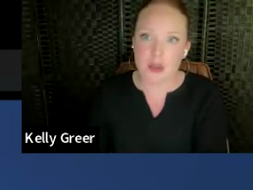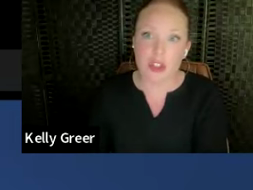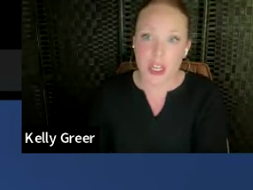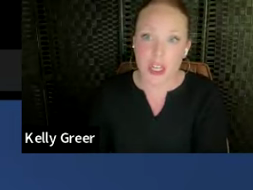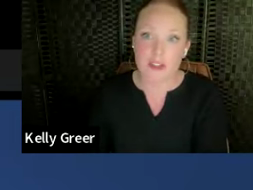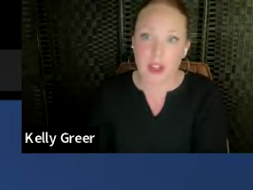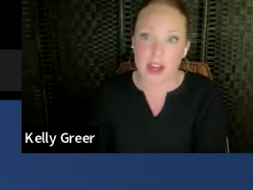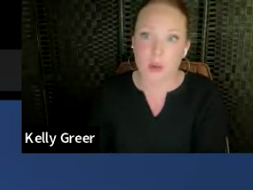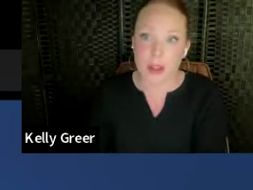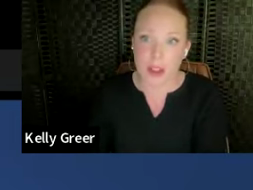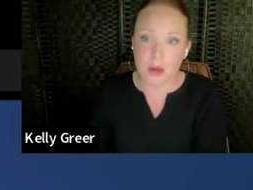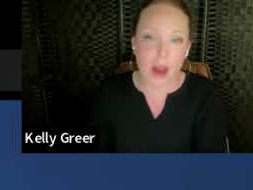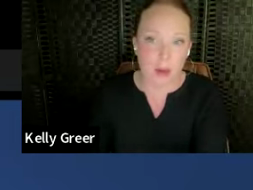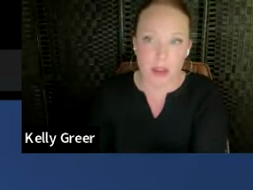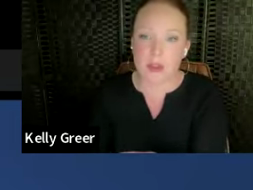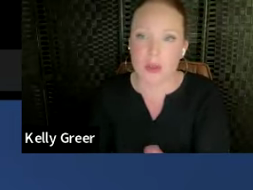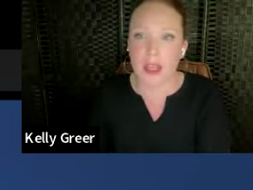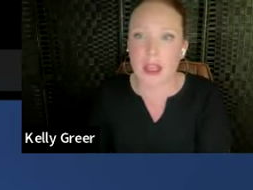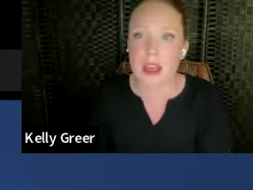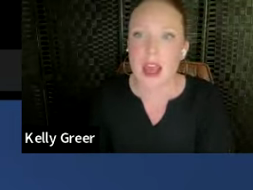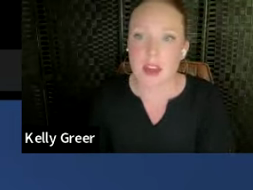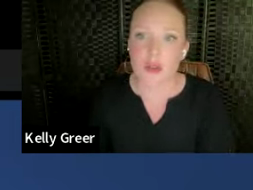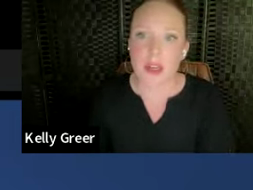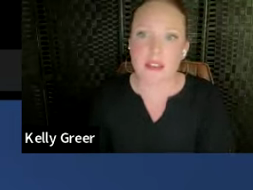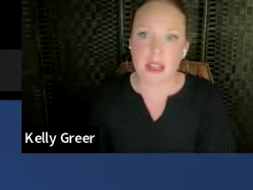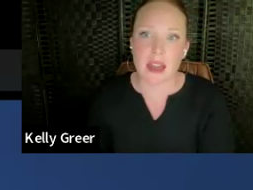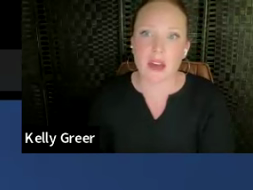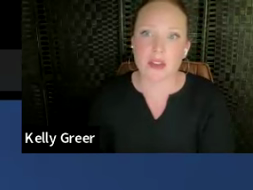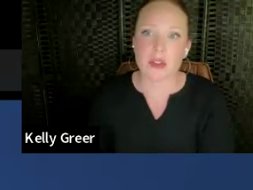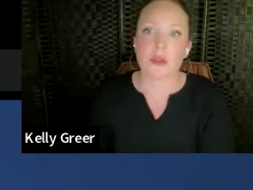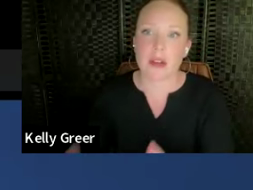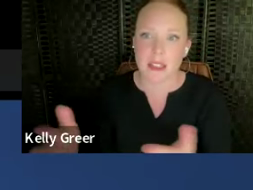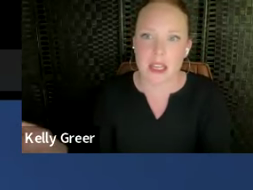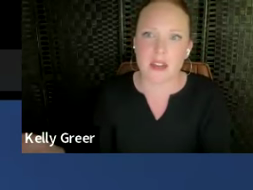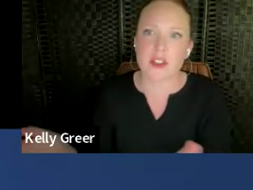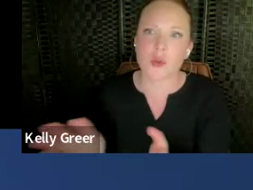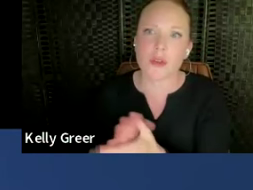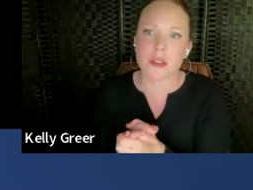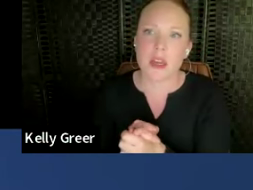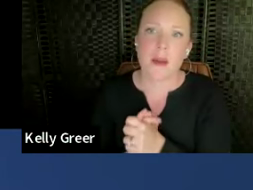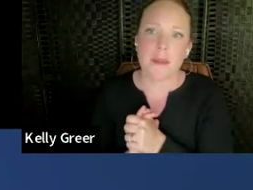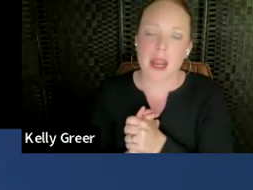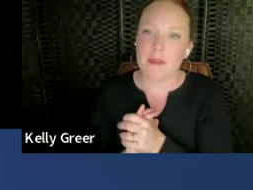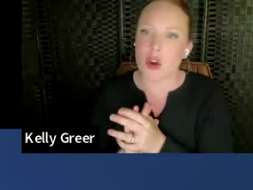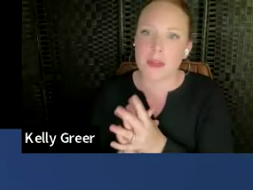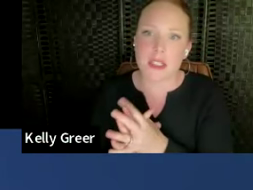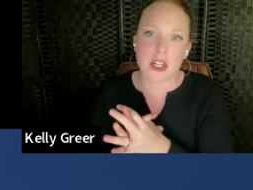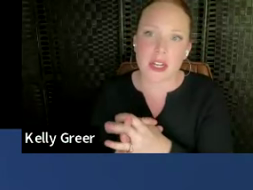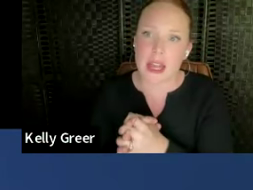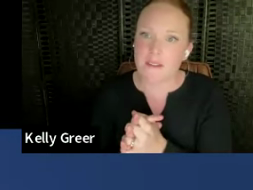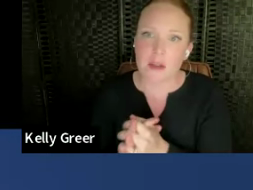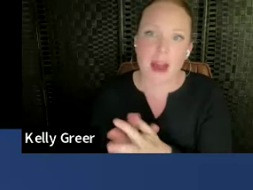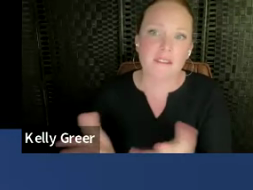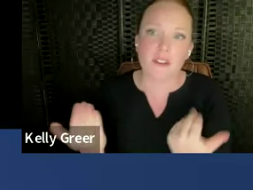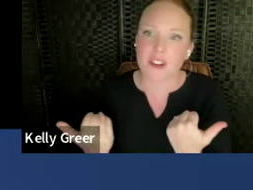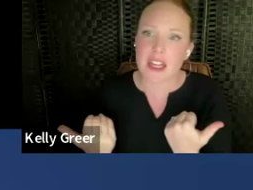happy to share this flyer with you, Judy, and then you can send it out to the rest of the individuals. But I'd be open to